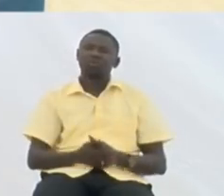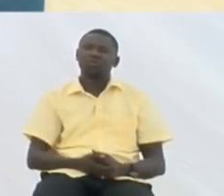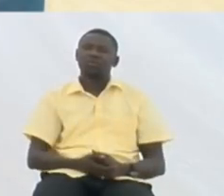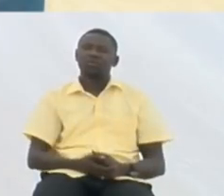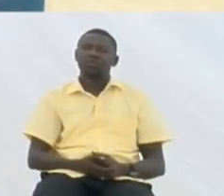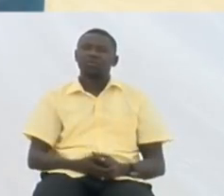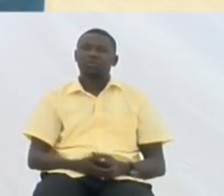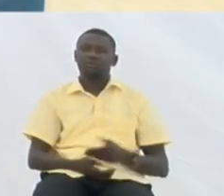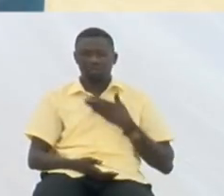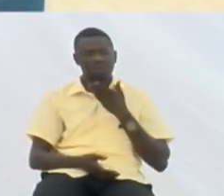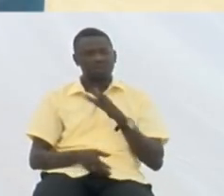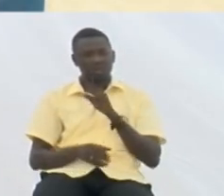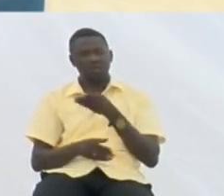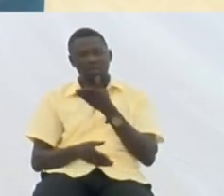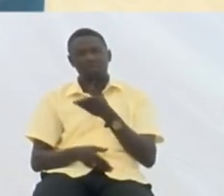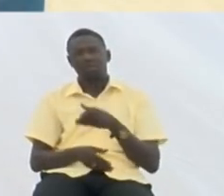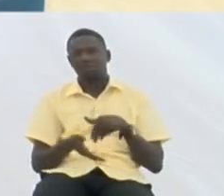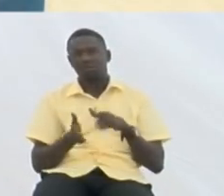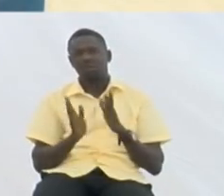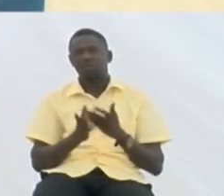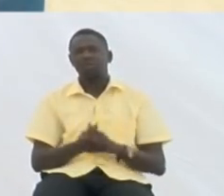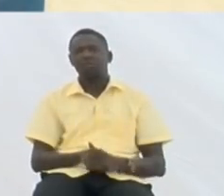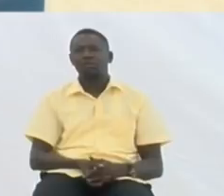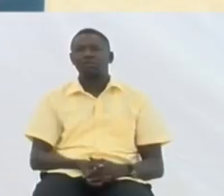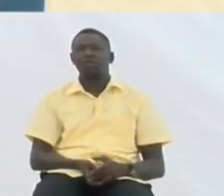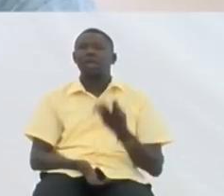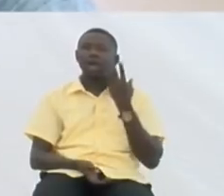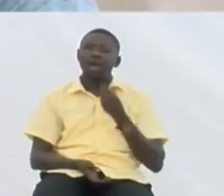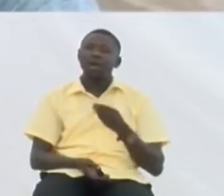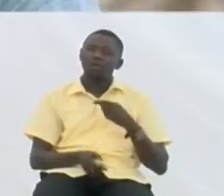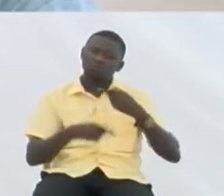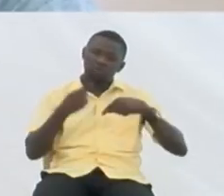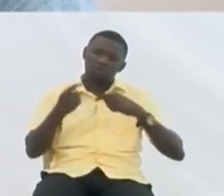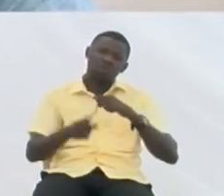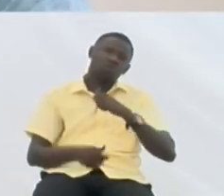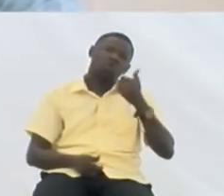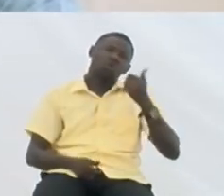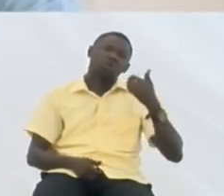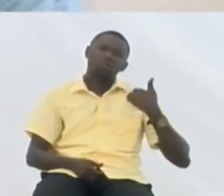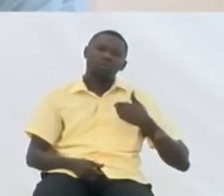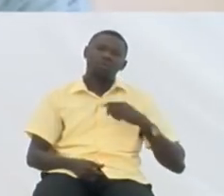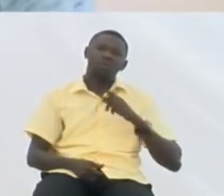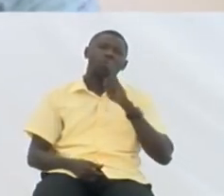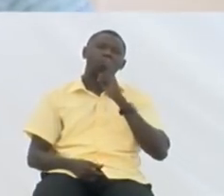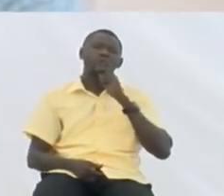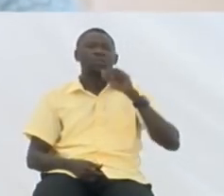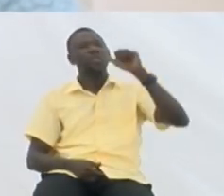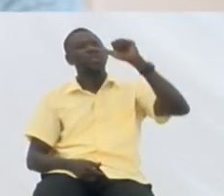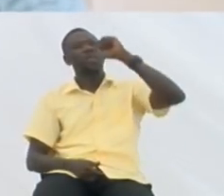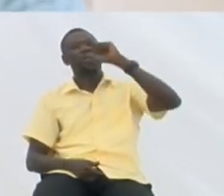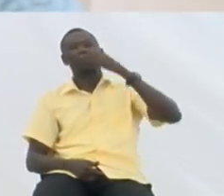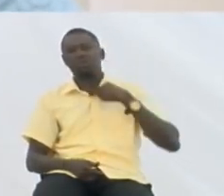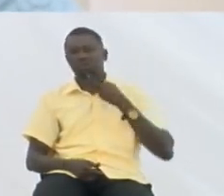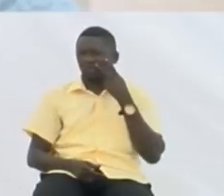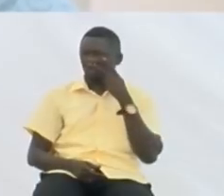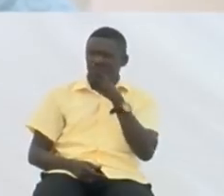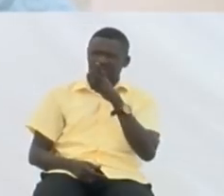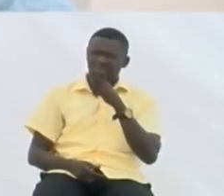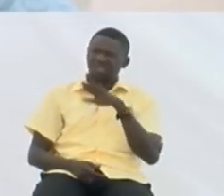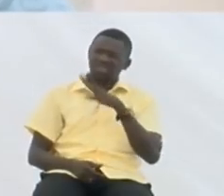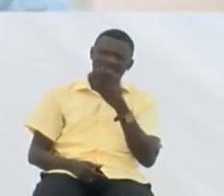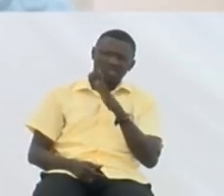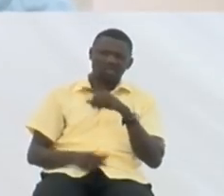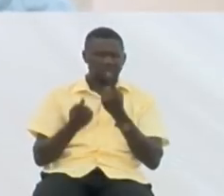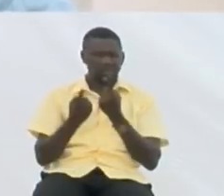I was there like that. How about the other people who drank the concoction? Did you see anything different with